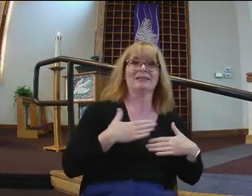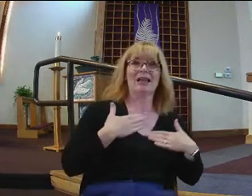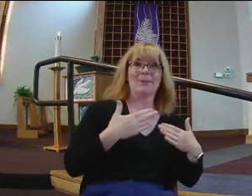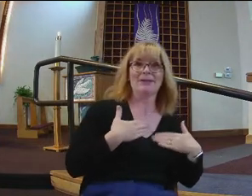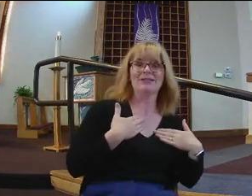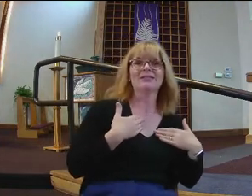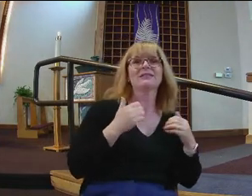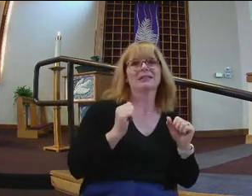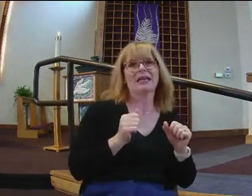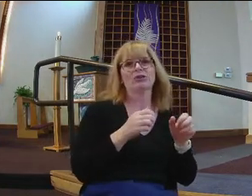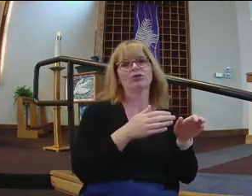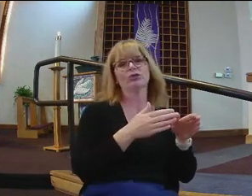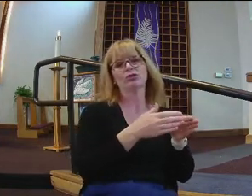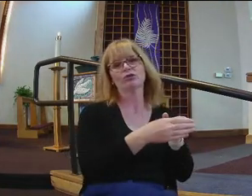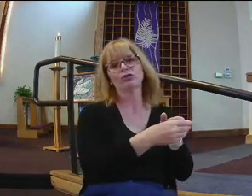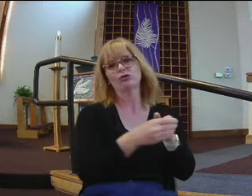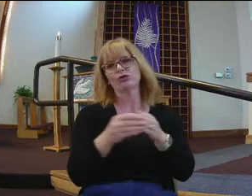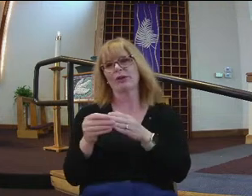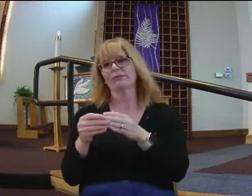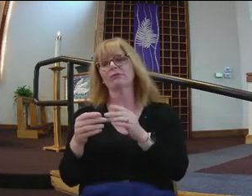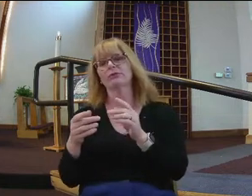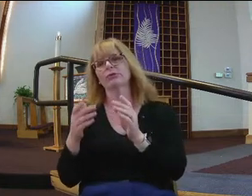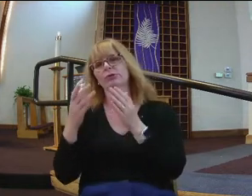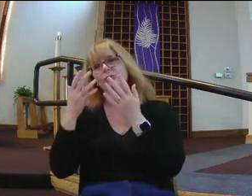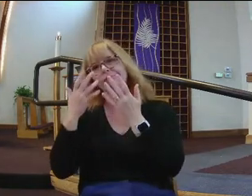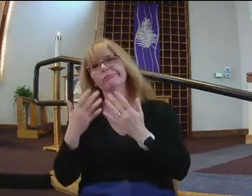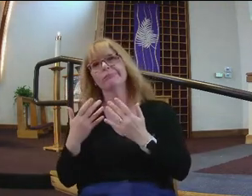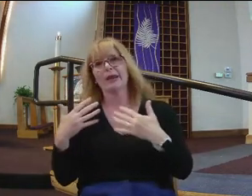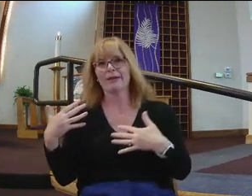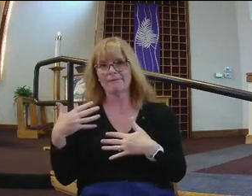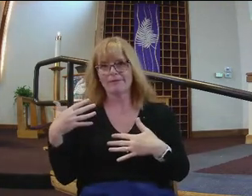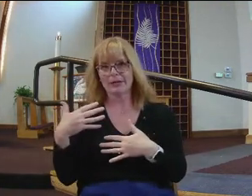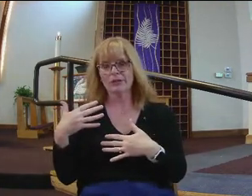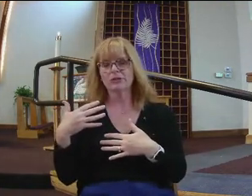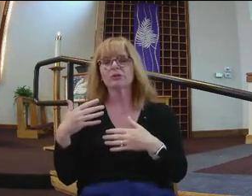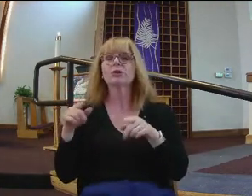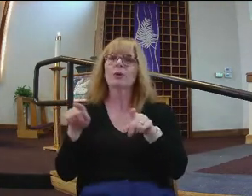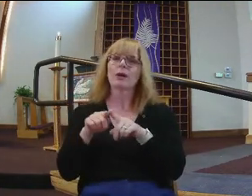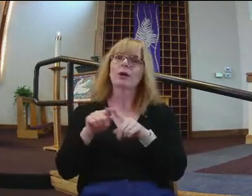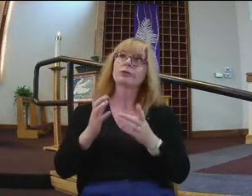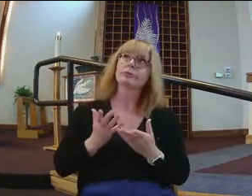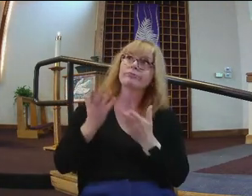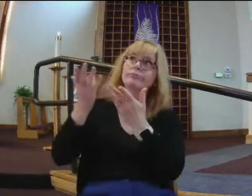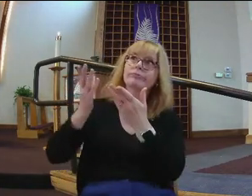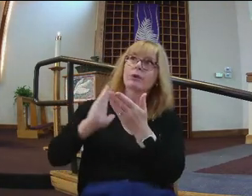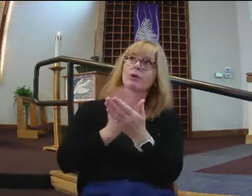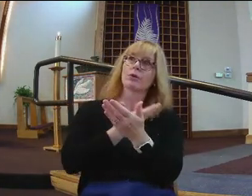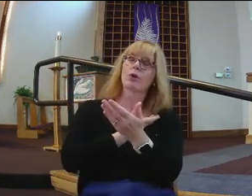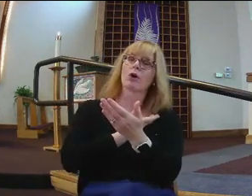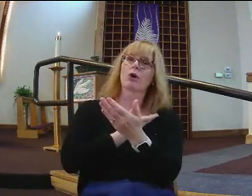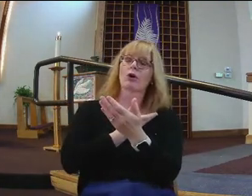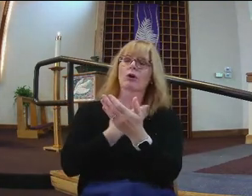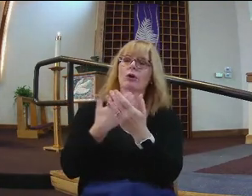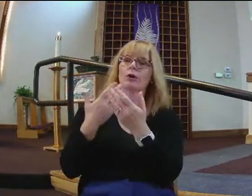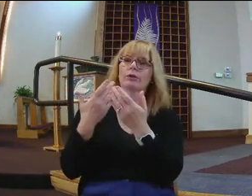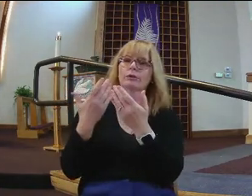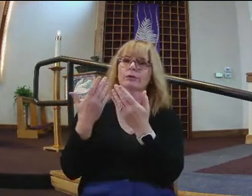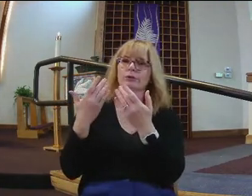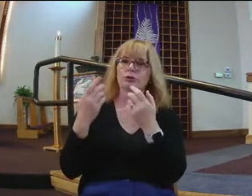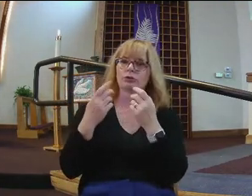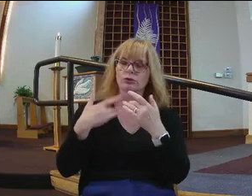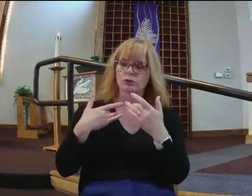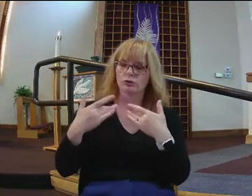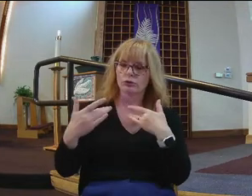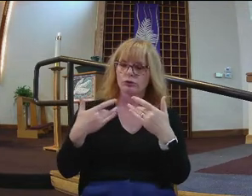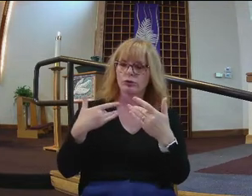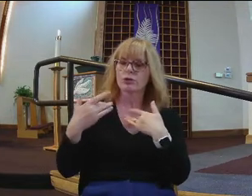fear. And so we also lift up the things that weigh on us so that we can release ourselves from the burdens we carry and entrust the